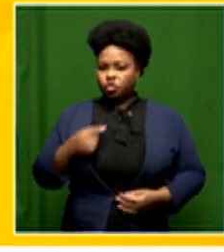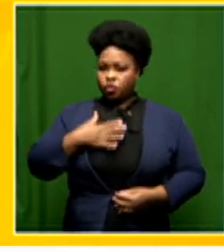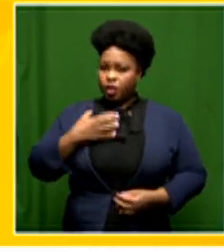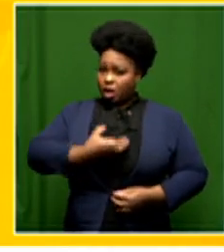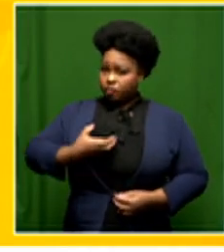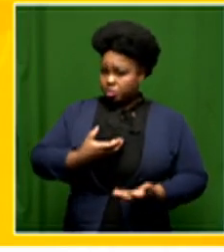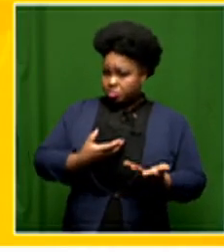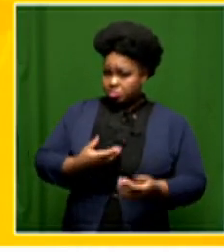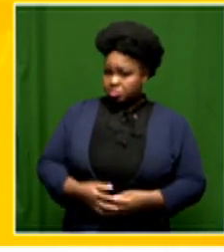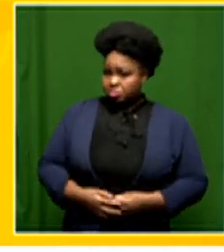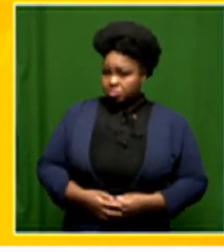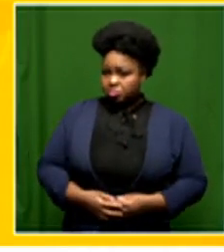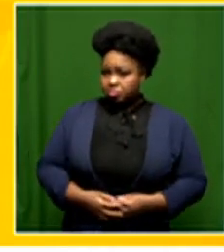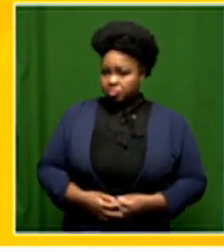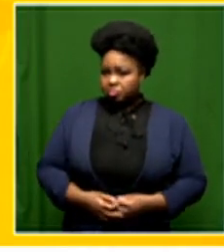feel comfortable with it?